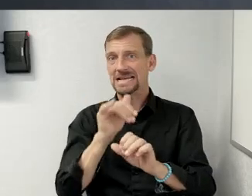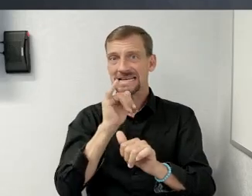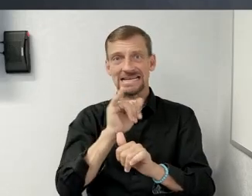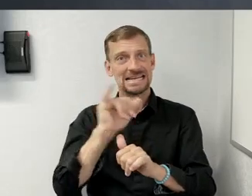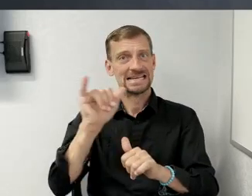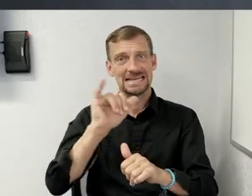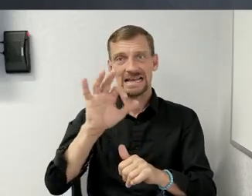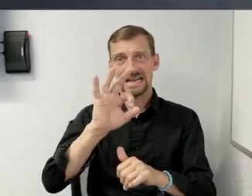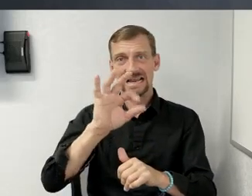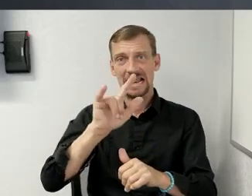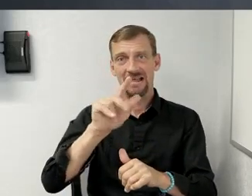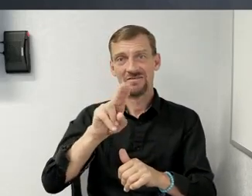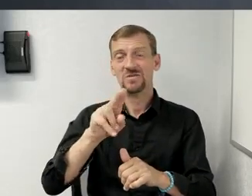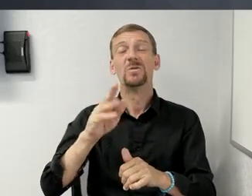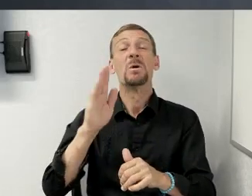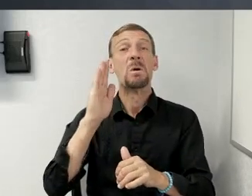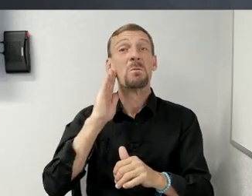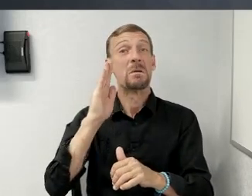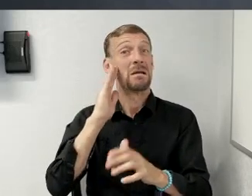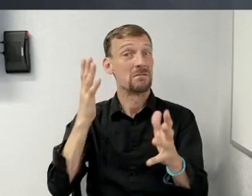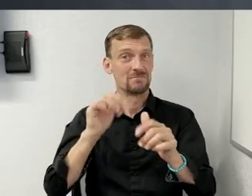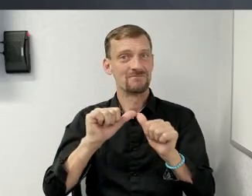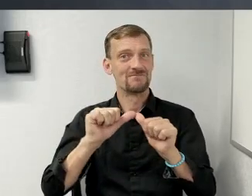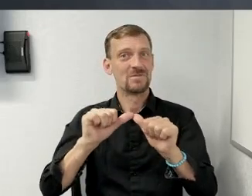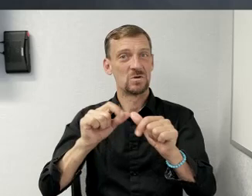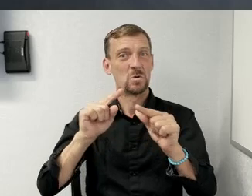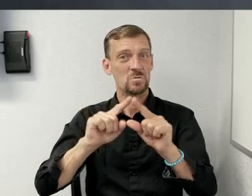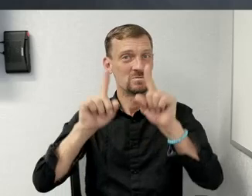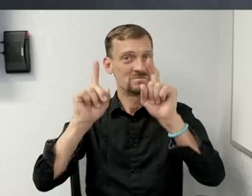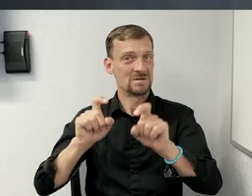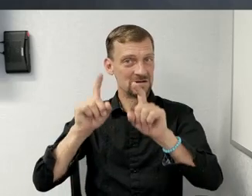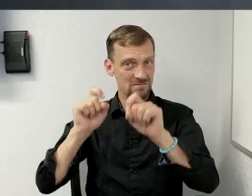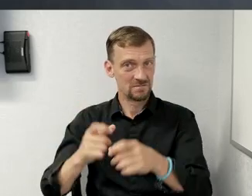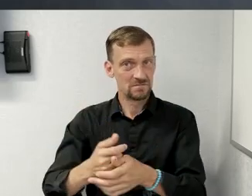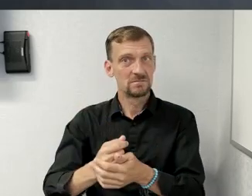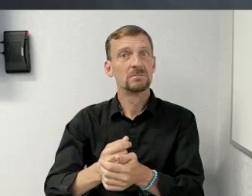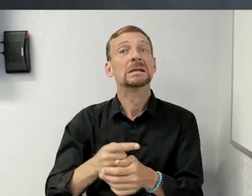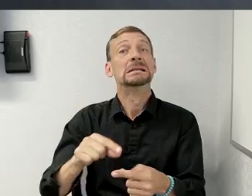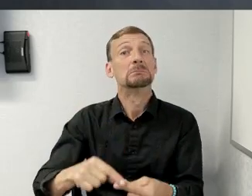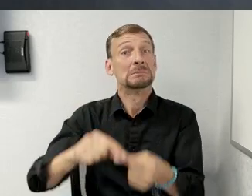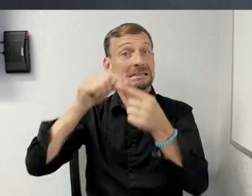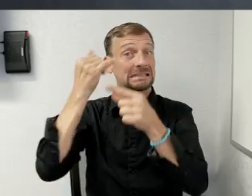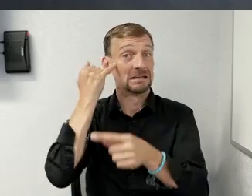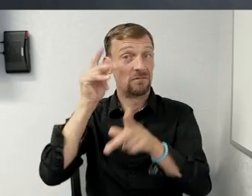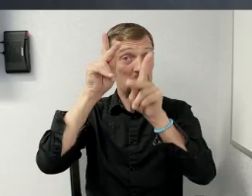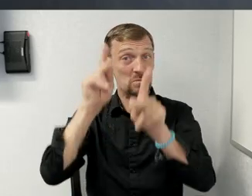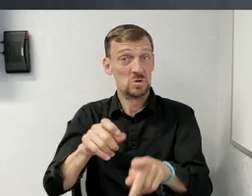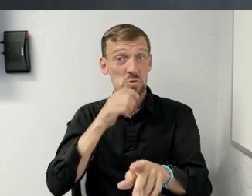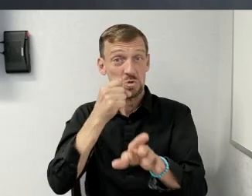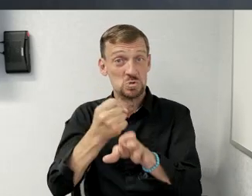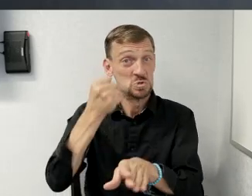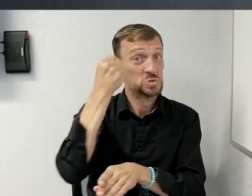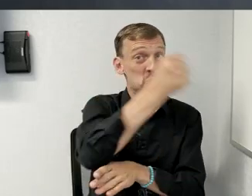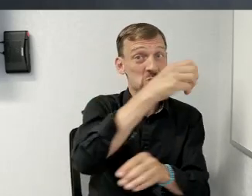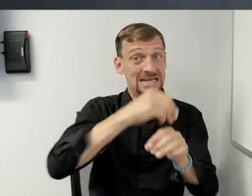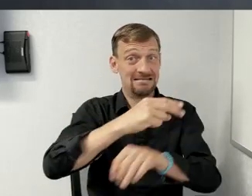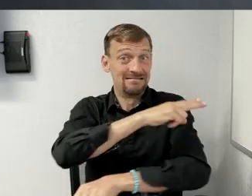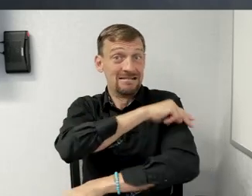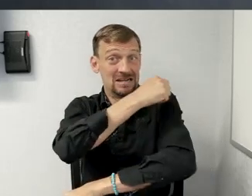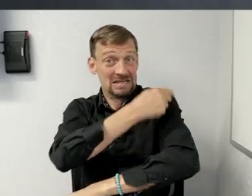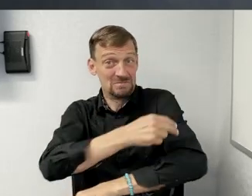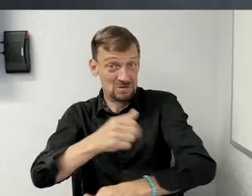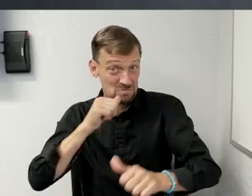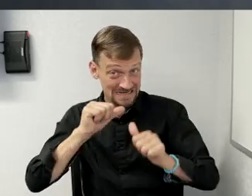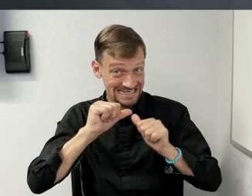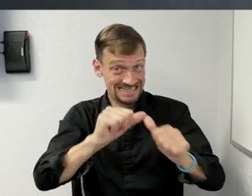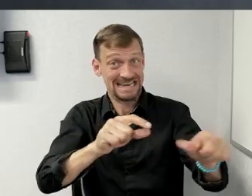going to continue to test, particularly a patient that needs to be hospitalized. So anybody that's going to be hospitalized that comes